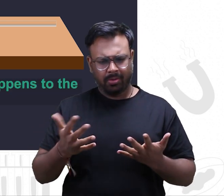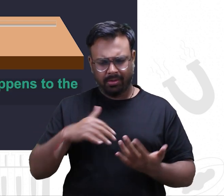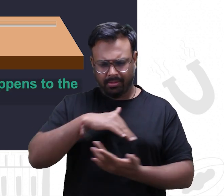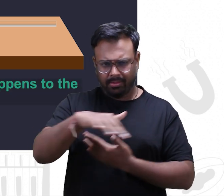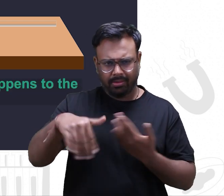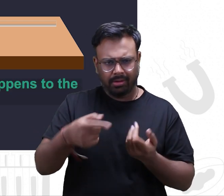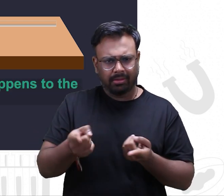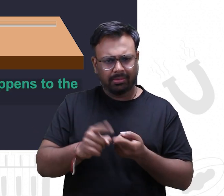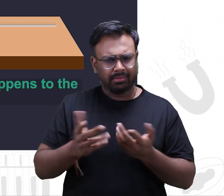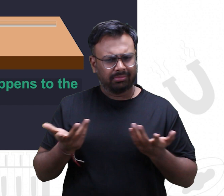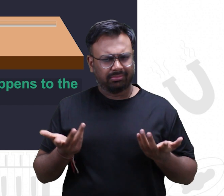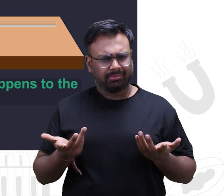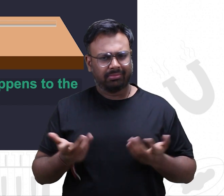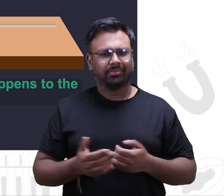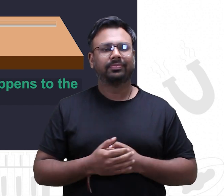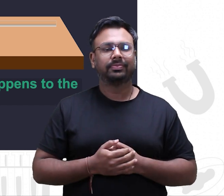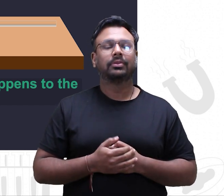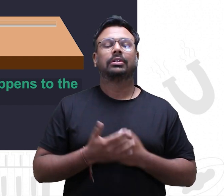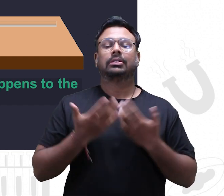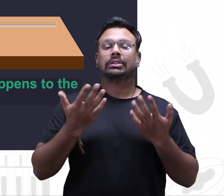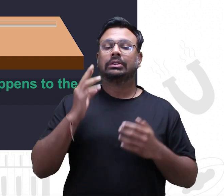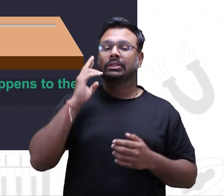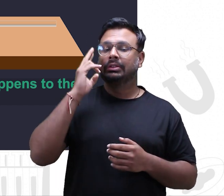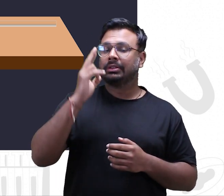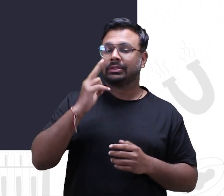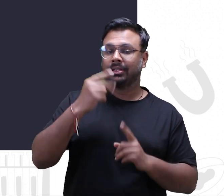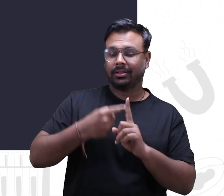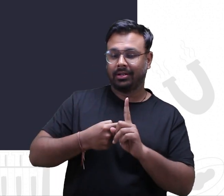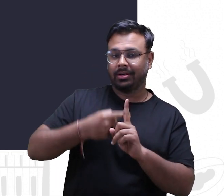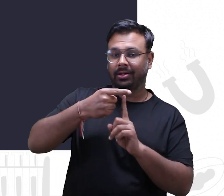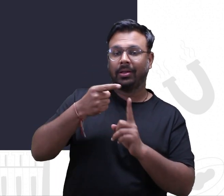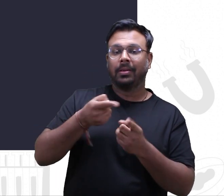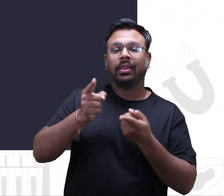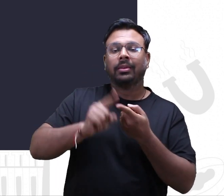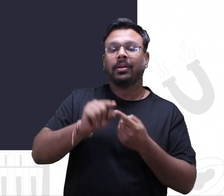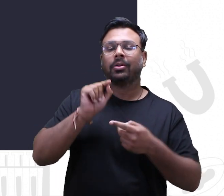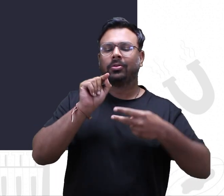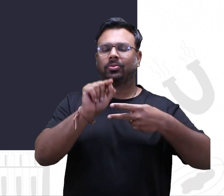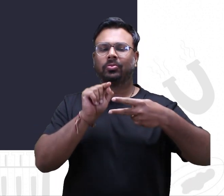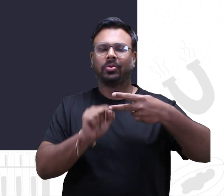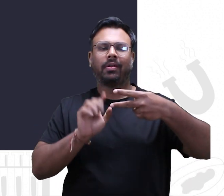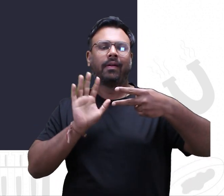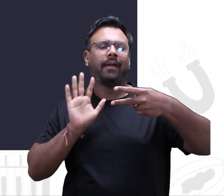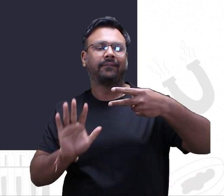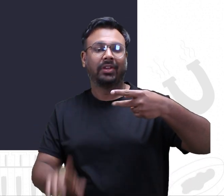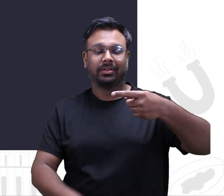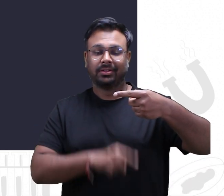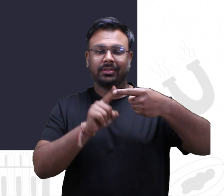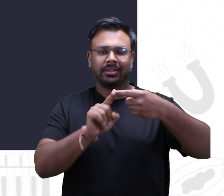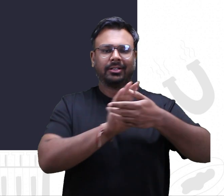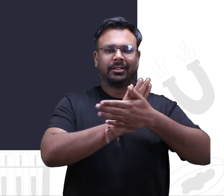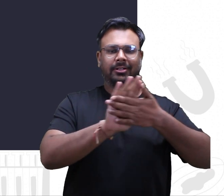temperature rise happens to the acid water mixture solution. The reason behind the temperature rise follows two